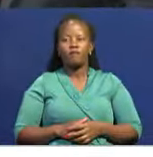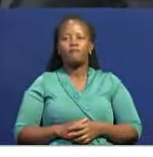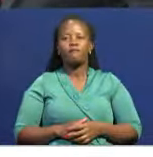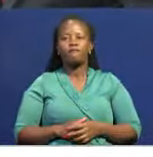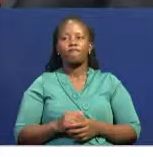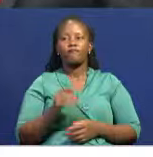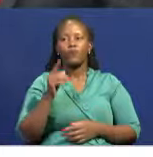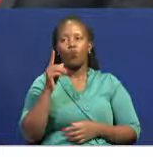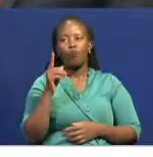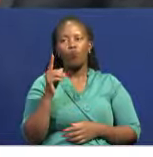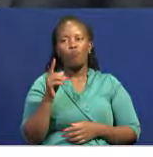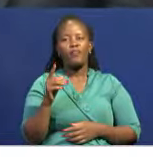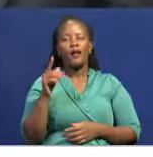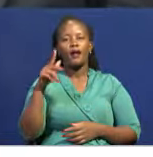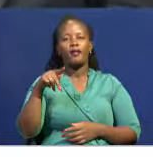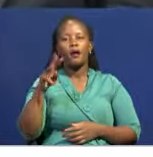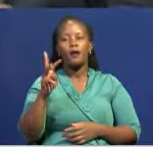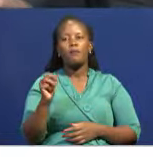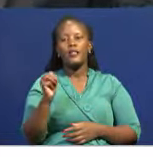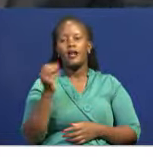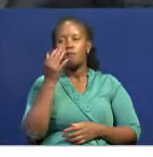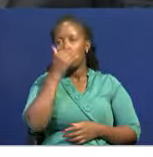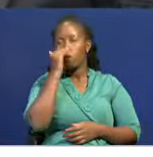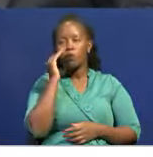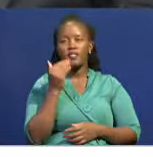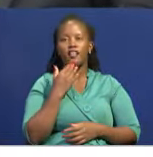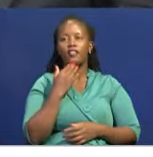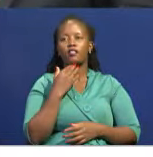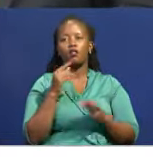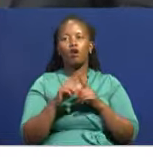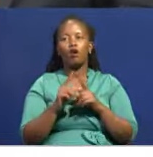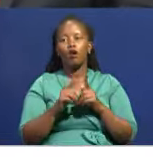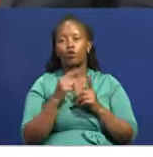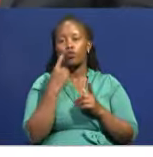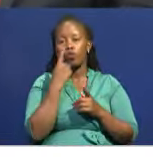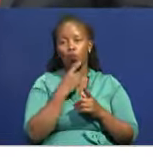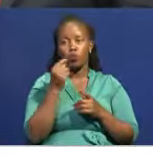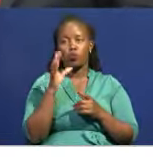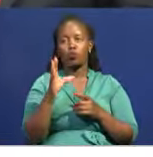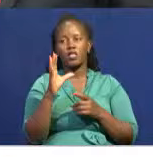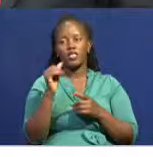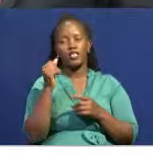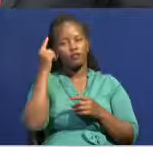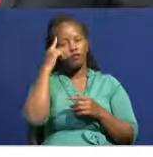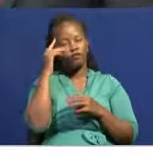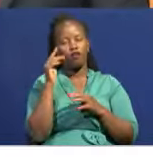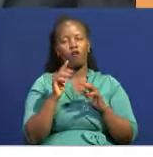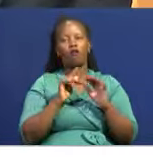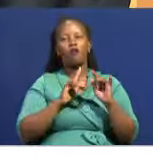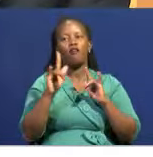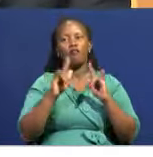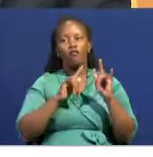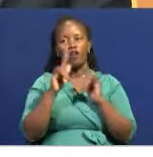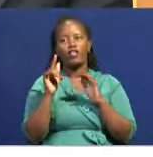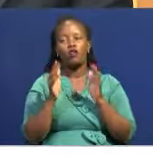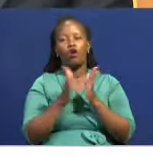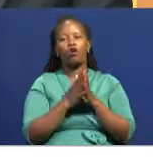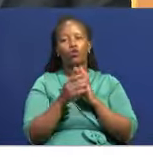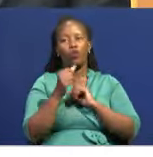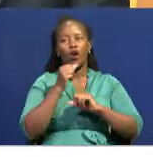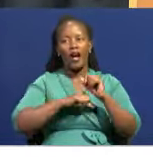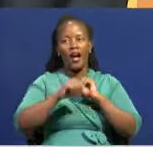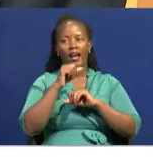That is the Prime Cabinet Secretary, who's also the Cabinet Secretary for Foreign and Diaspora Affairs, and also the Acting Cabinet